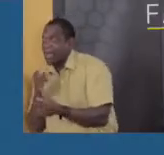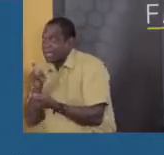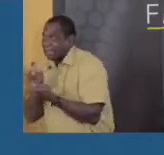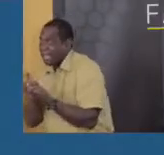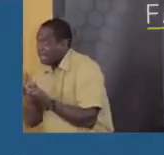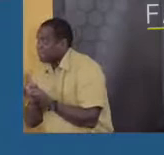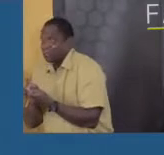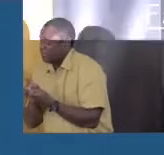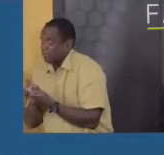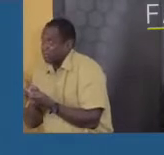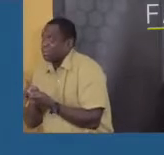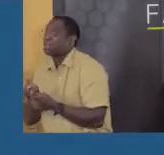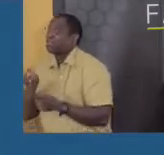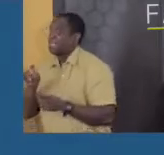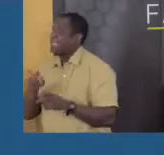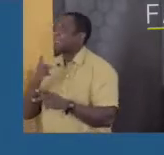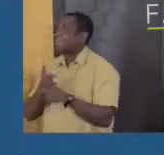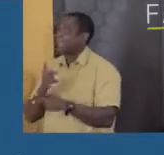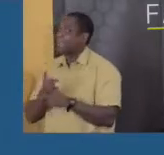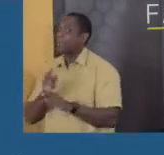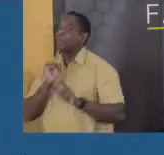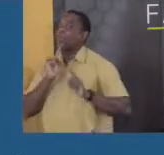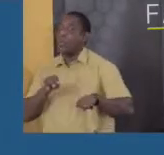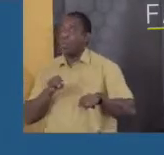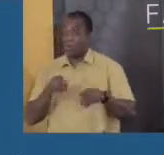costs. There's a lot of things that are going to